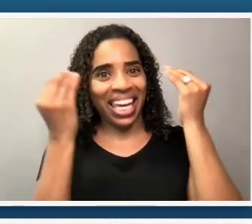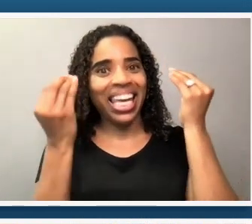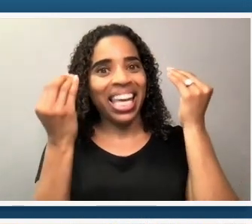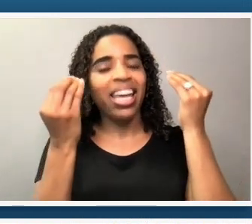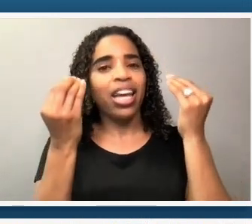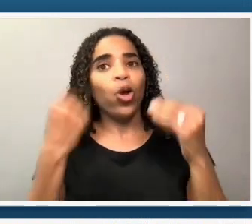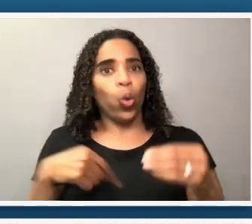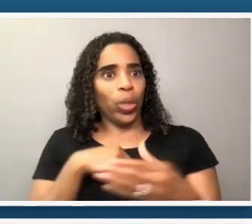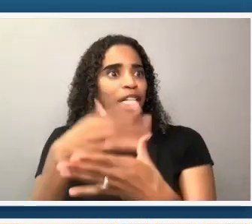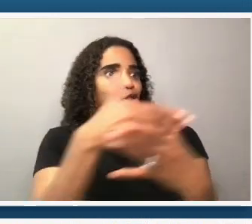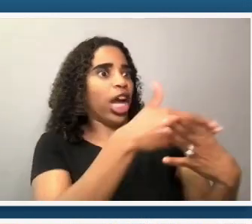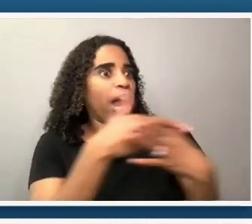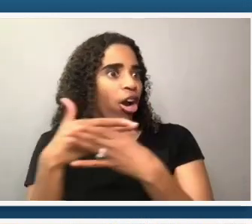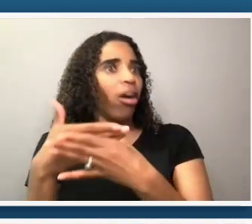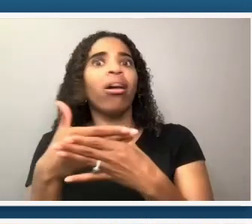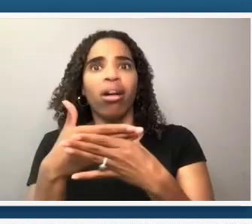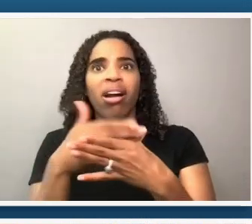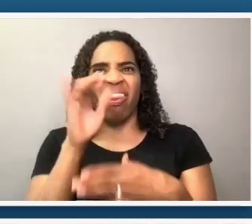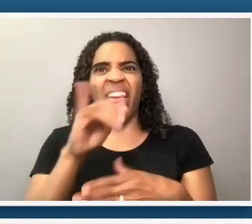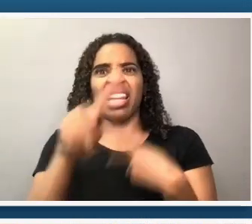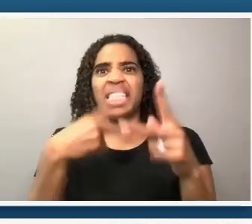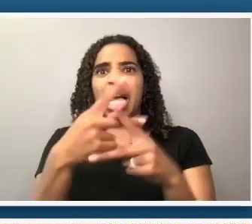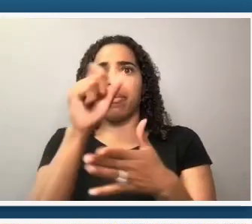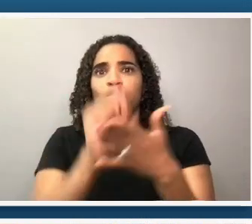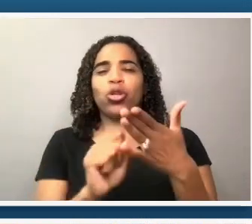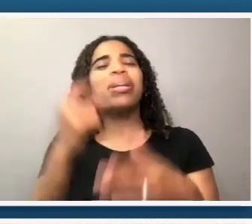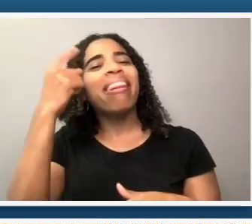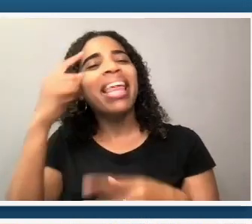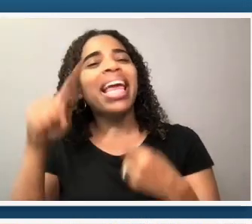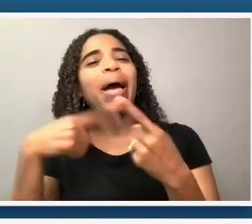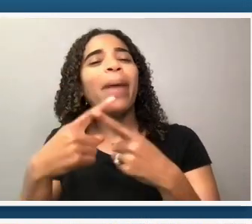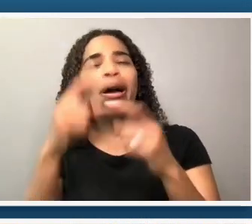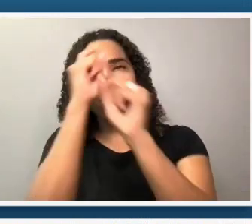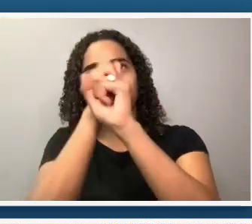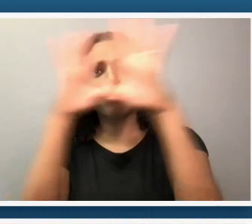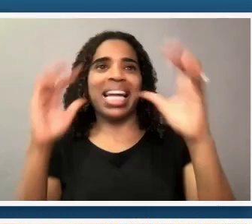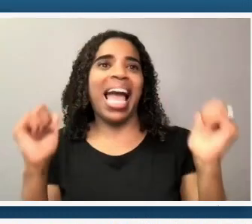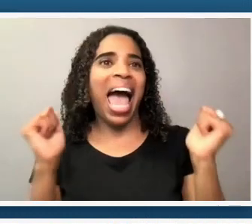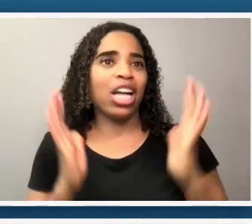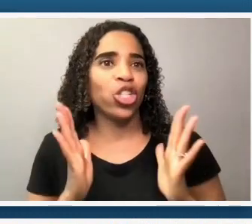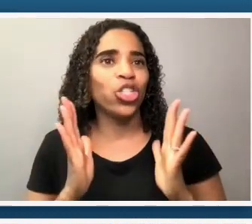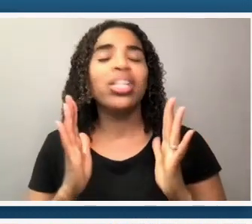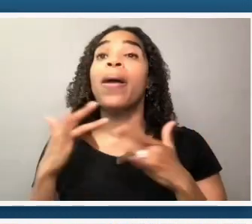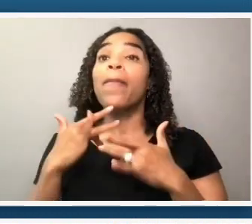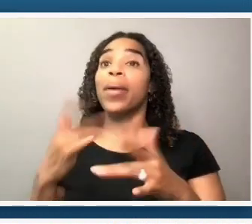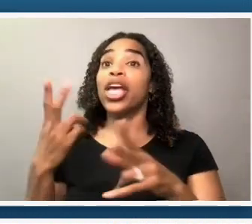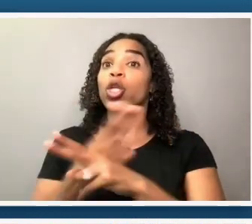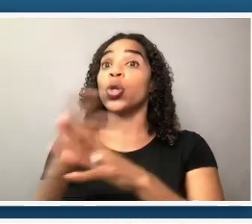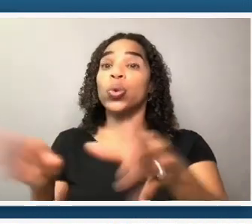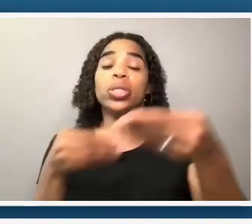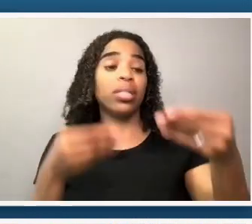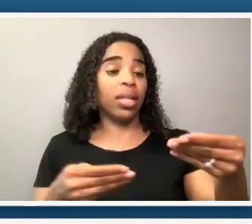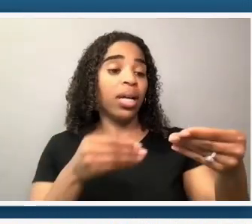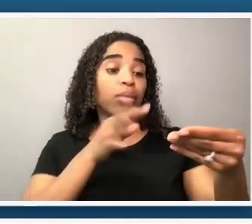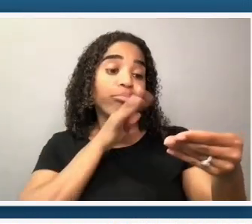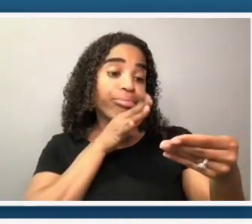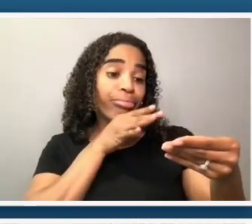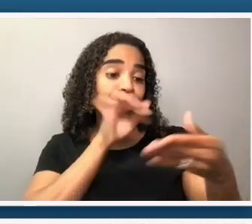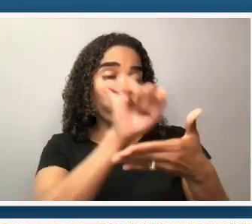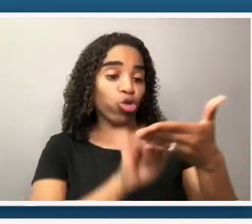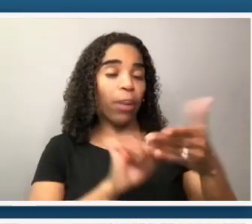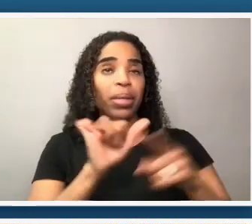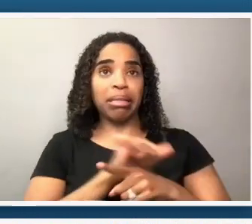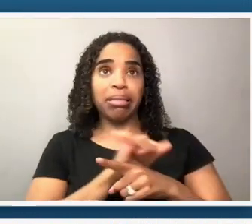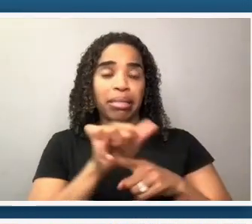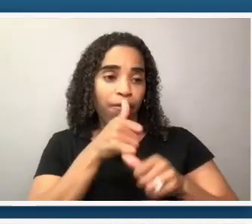So as an example, think of actors, right? Actors use scripts, and over time they become independent from those scripts. It's the